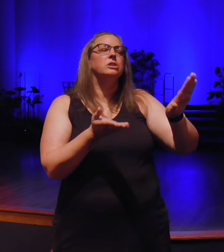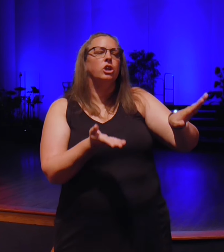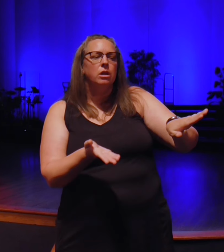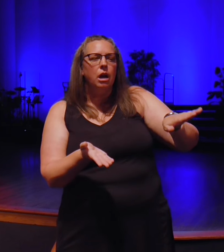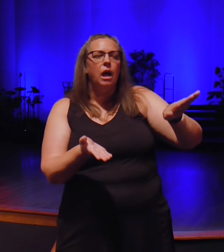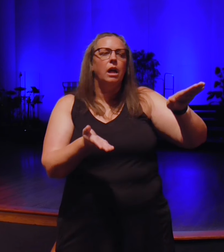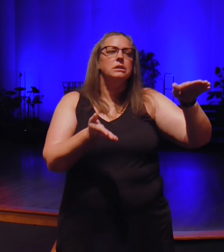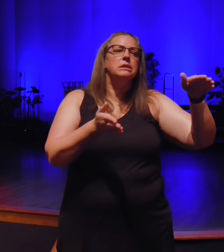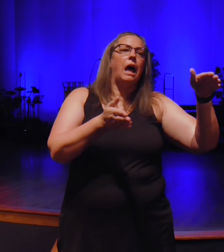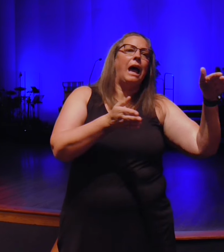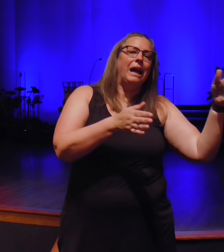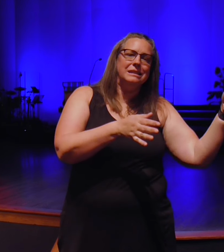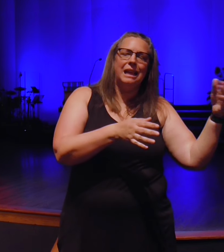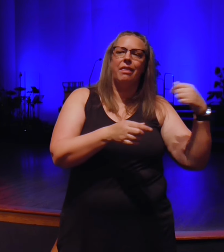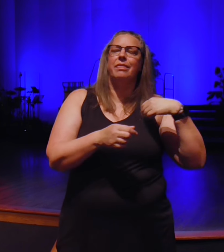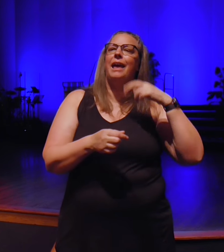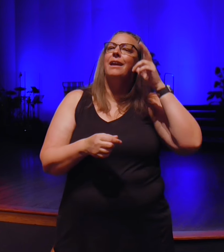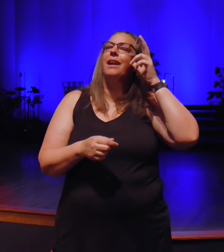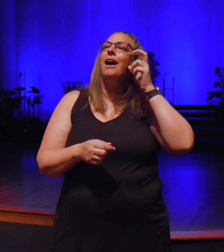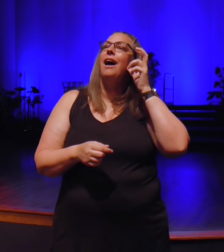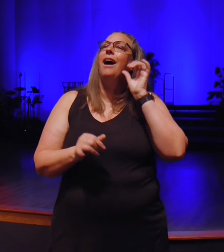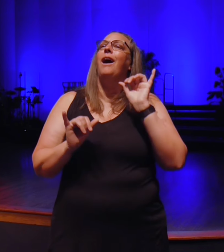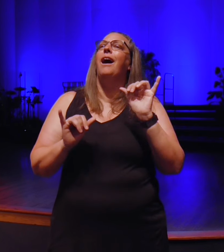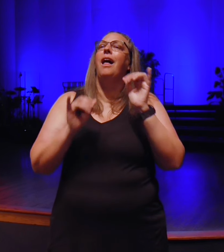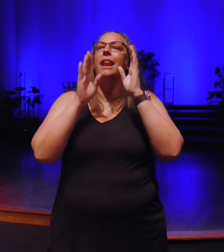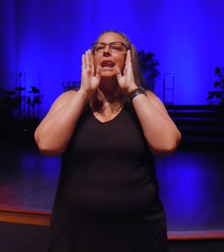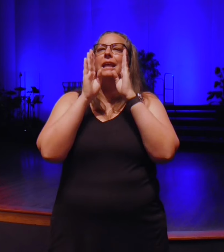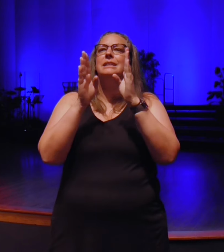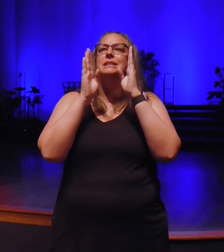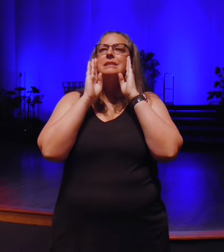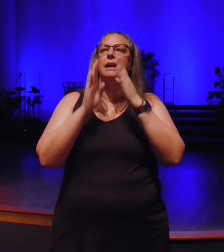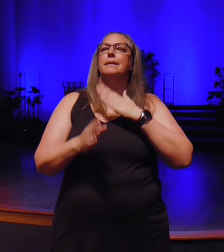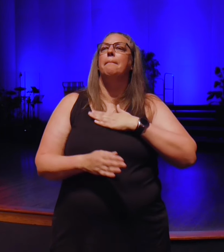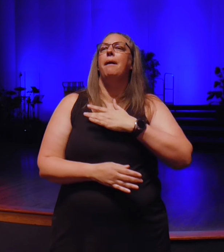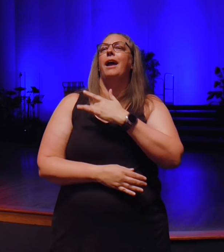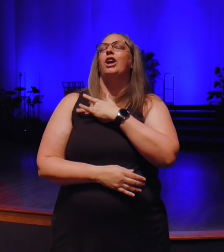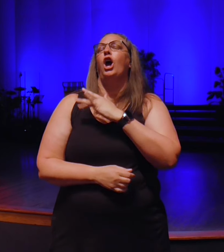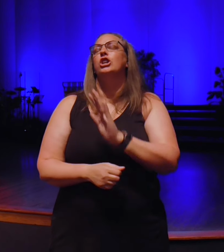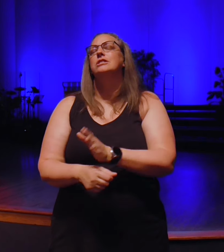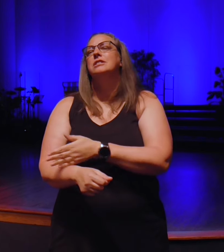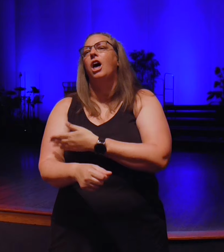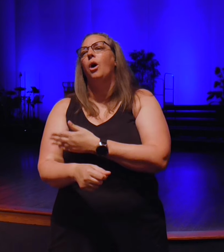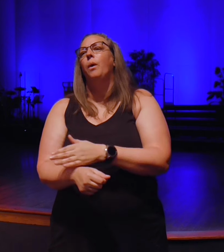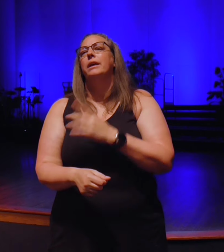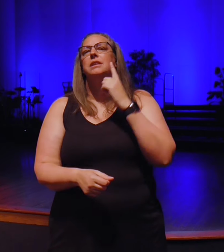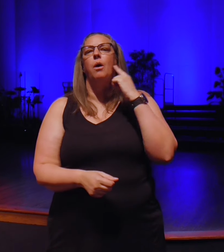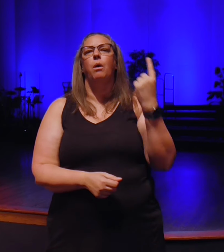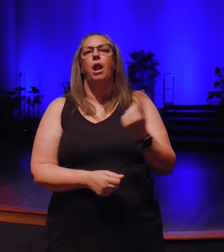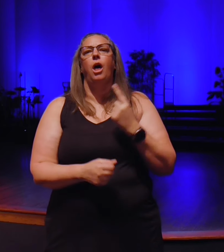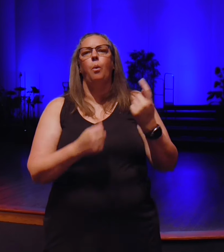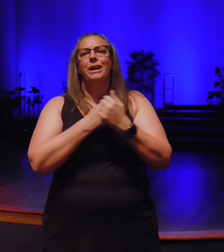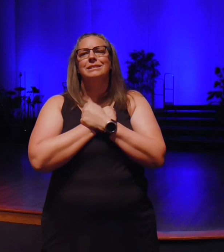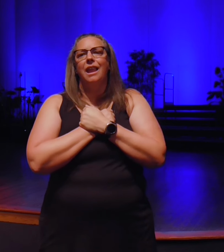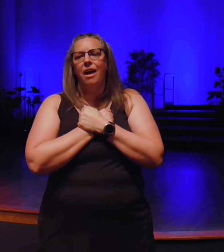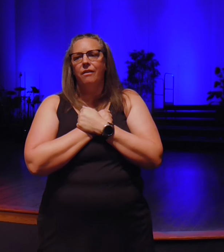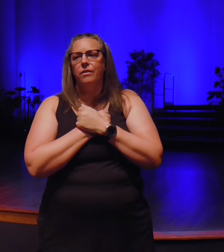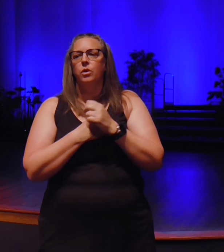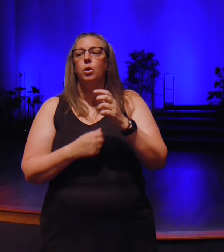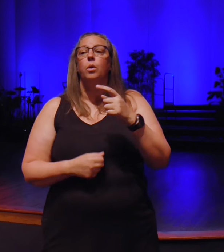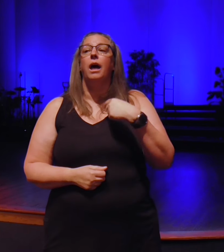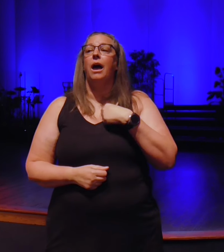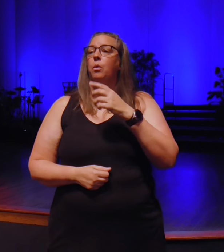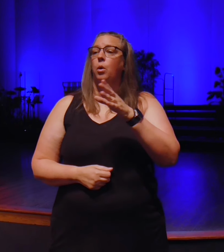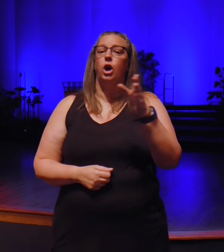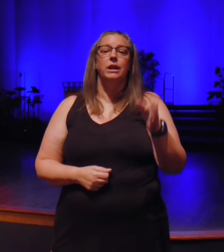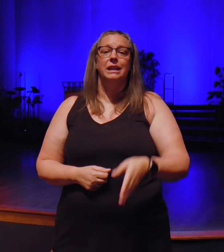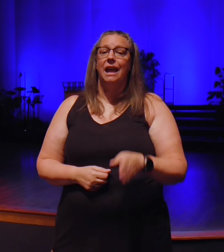away, listen, listen, listen to my heart song. I will always love you. I